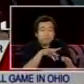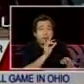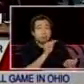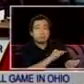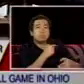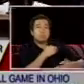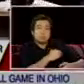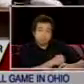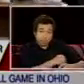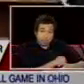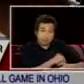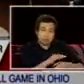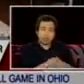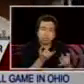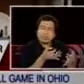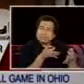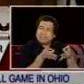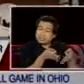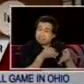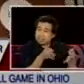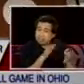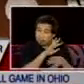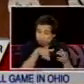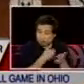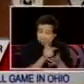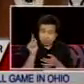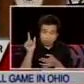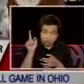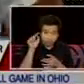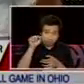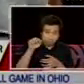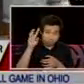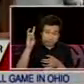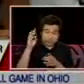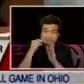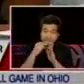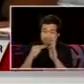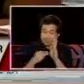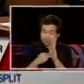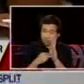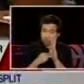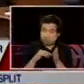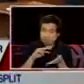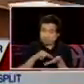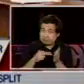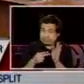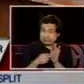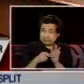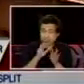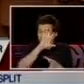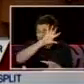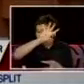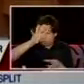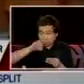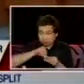Dean, anong ibig sabihin po nito? Yung buong 21.6, hindi po yun yung buong amount or hindi po dapat ibilang yun? Lahat